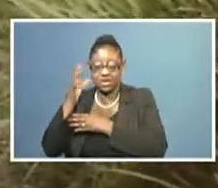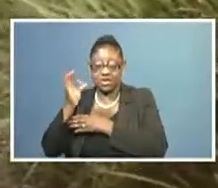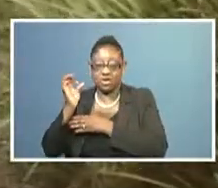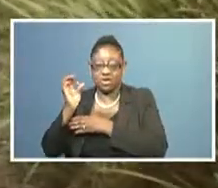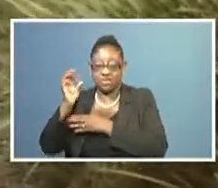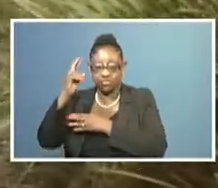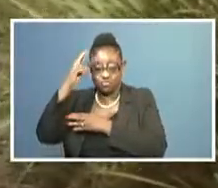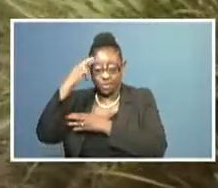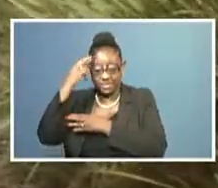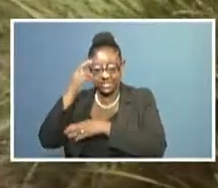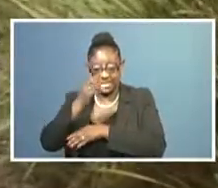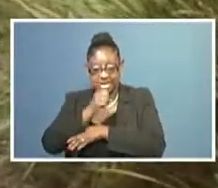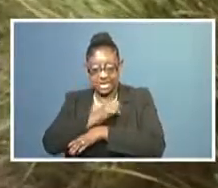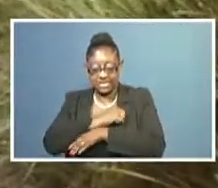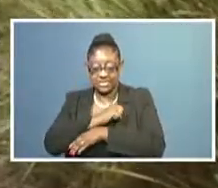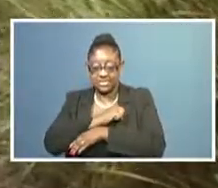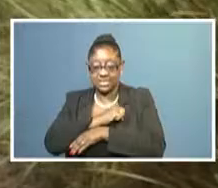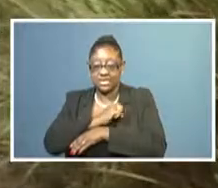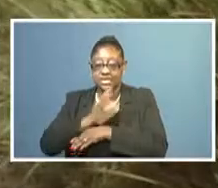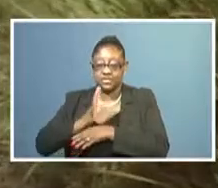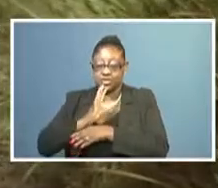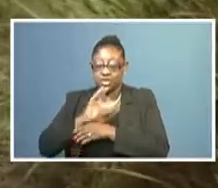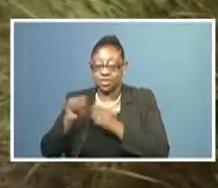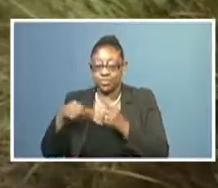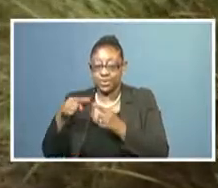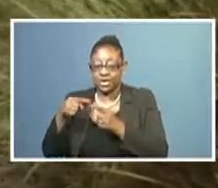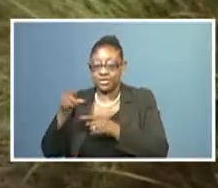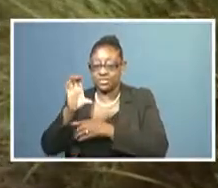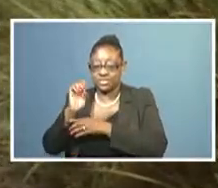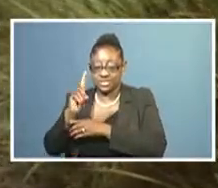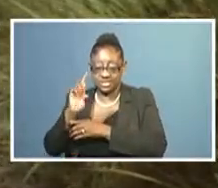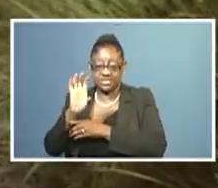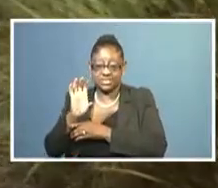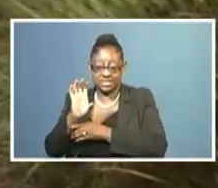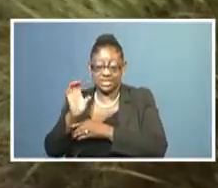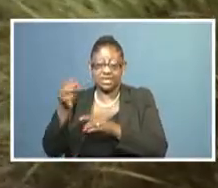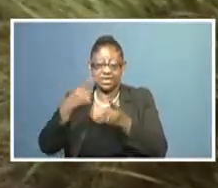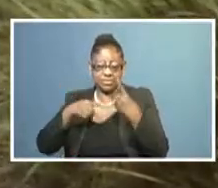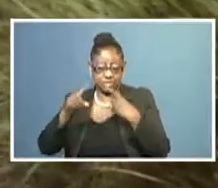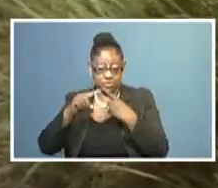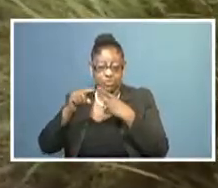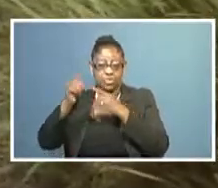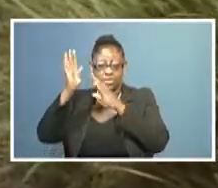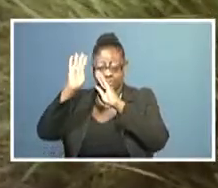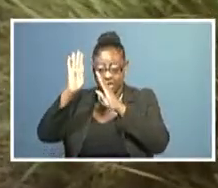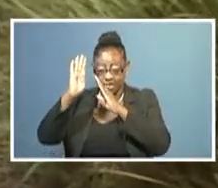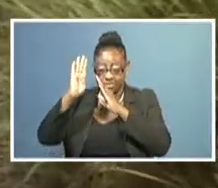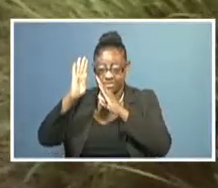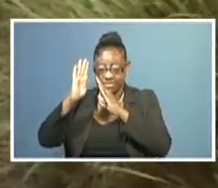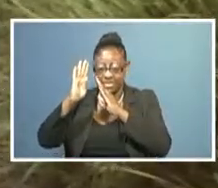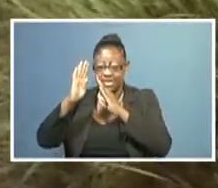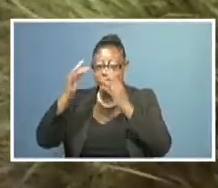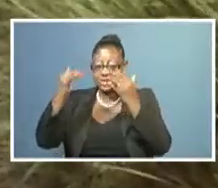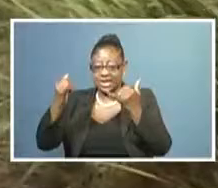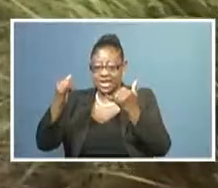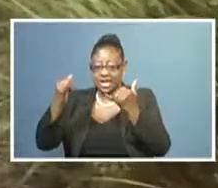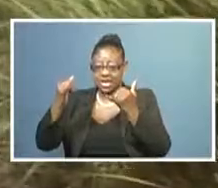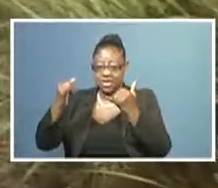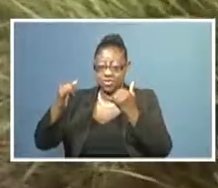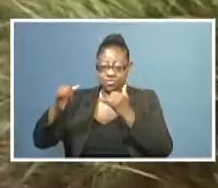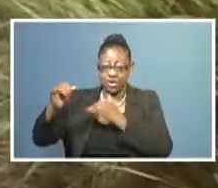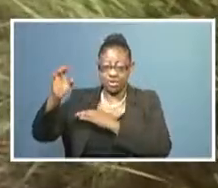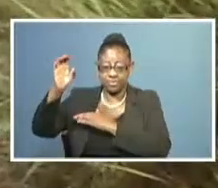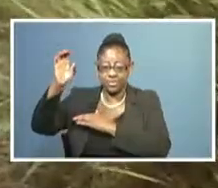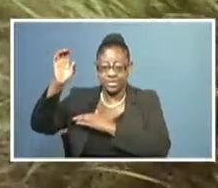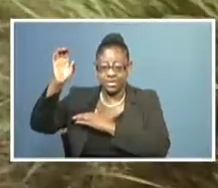Association, Robert Sands, is describing the CDC's new travel advisory to the Bahamas that's been elevated from level 4 to level 3.